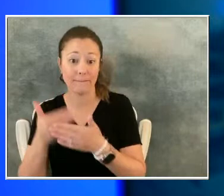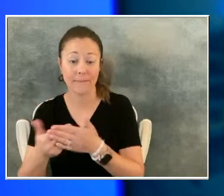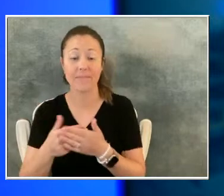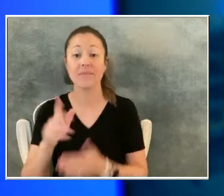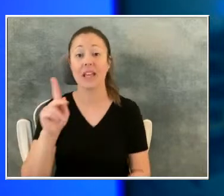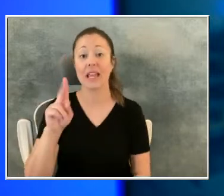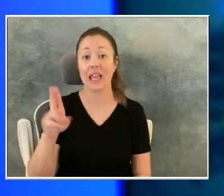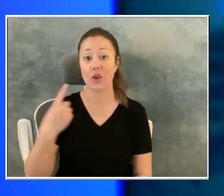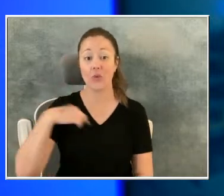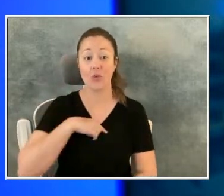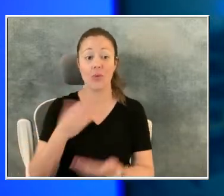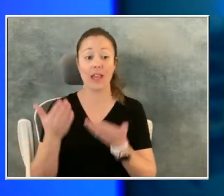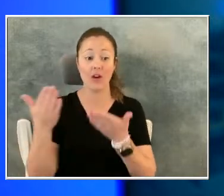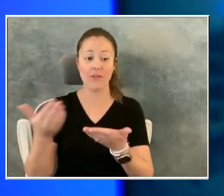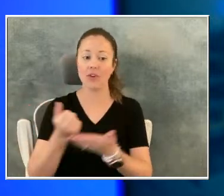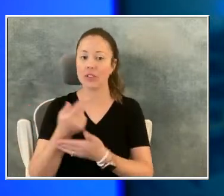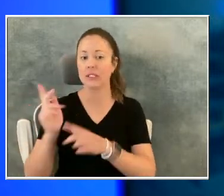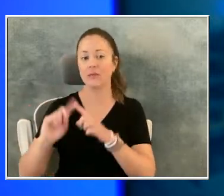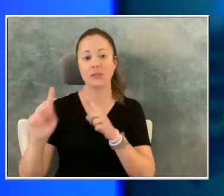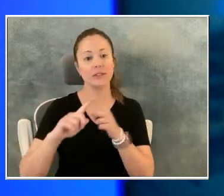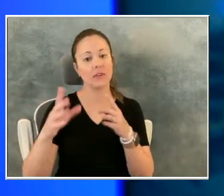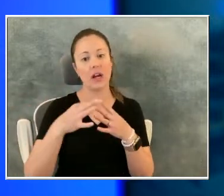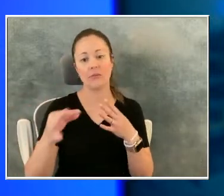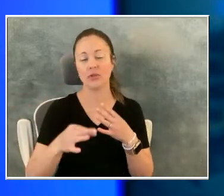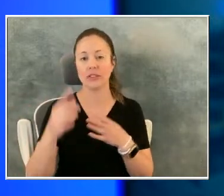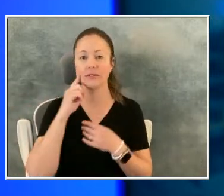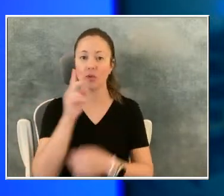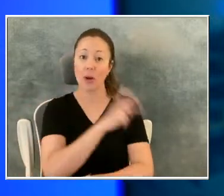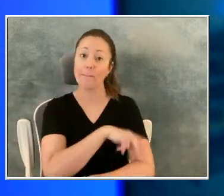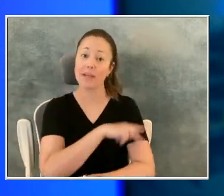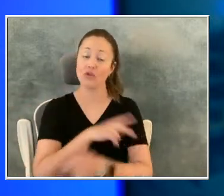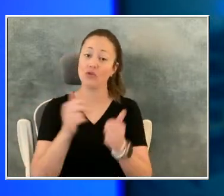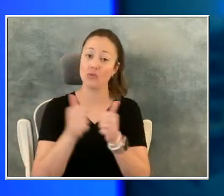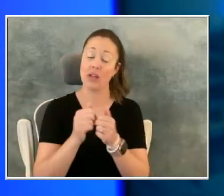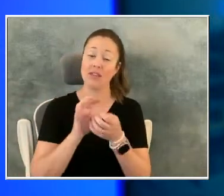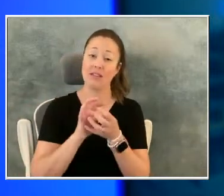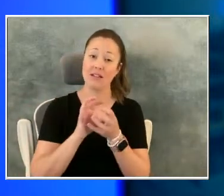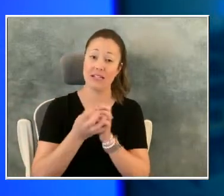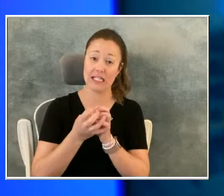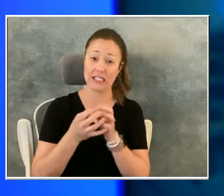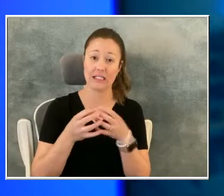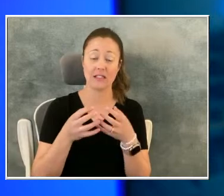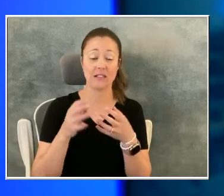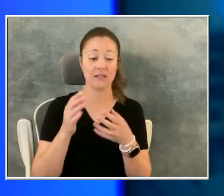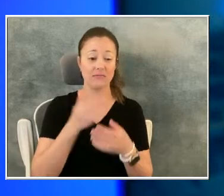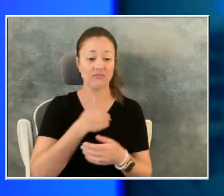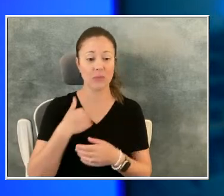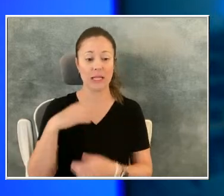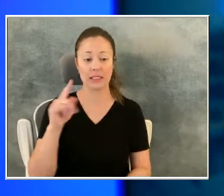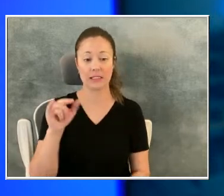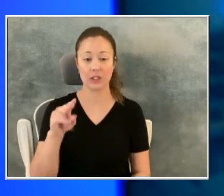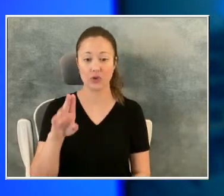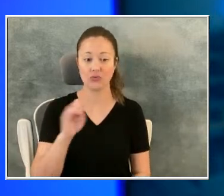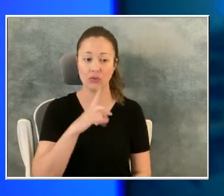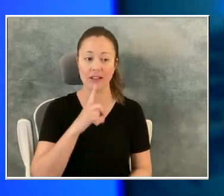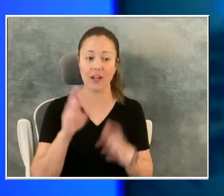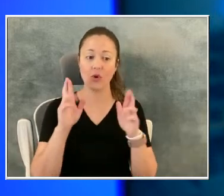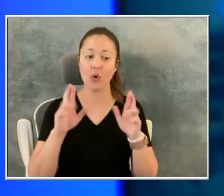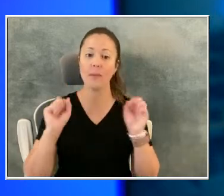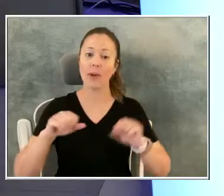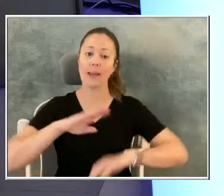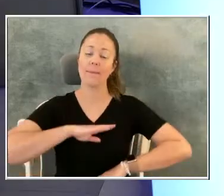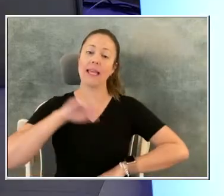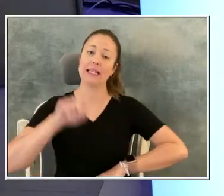offer several different options for our patients with dense breast tissue to meet the needs of hopefully a large number of our patients.